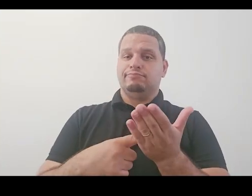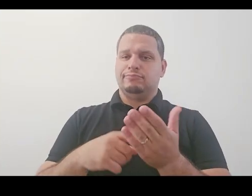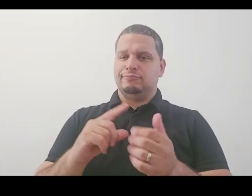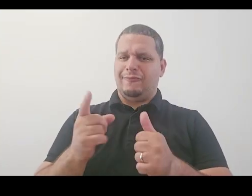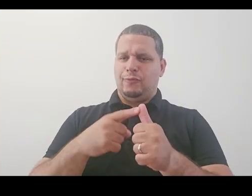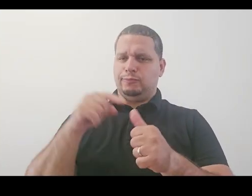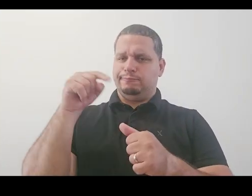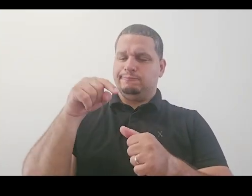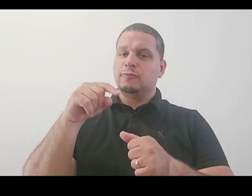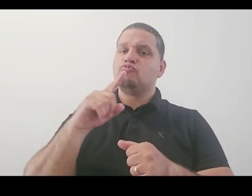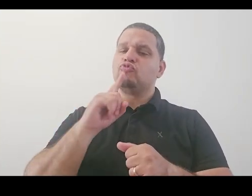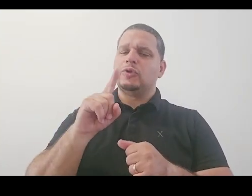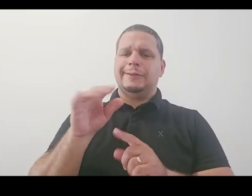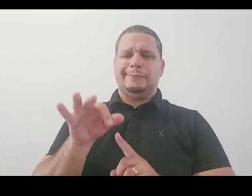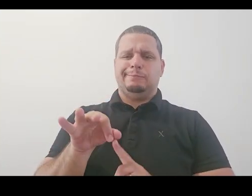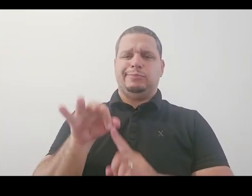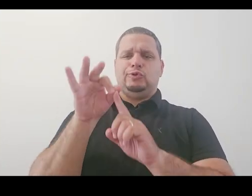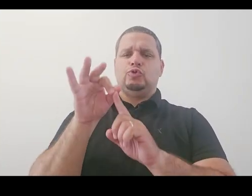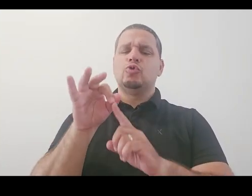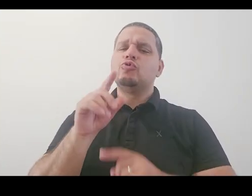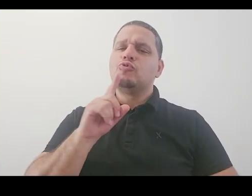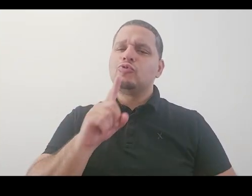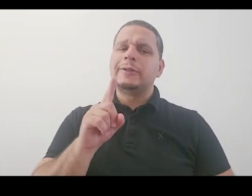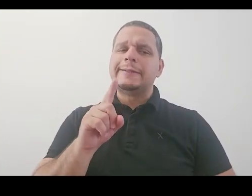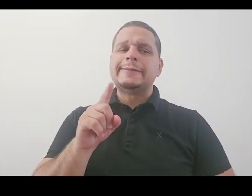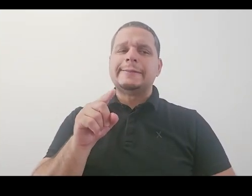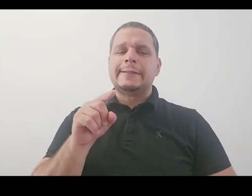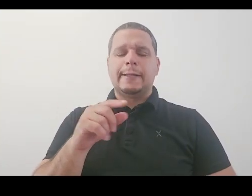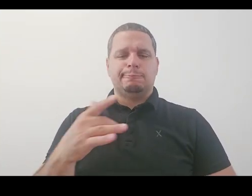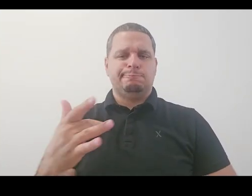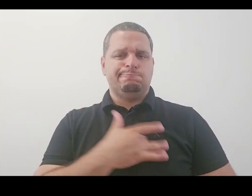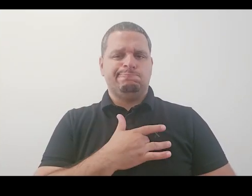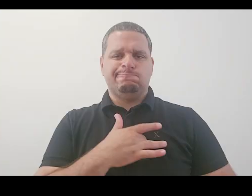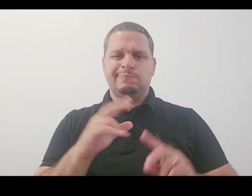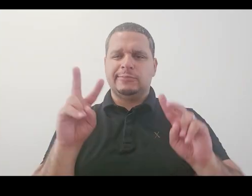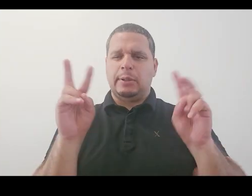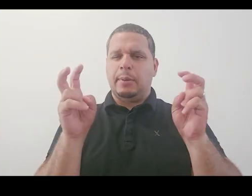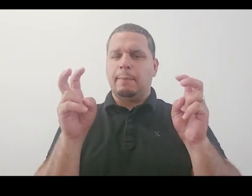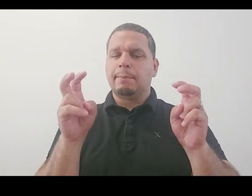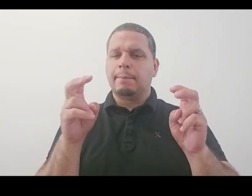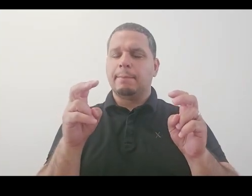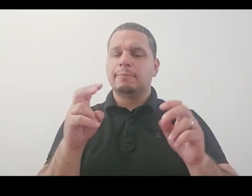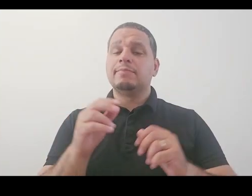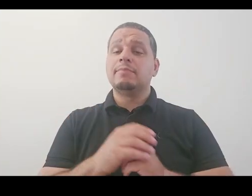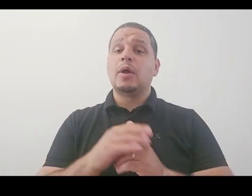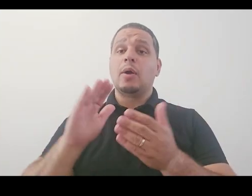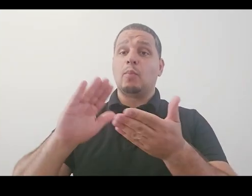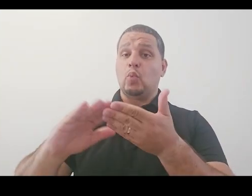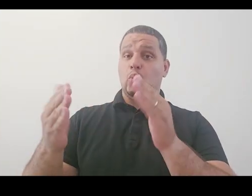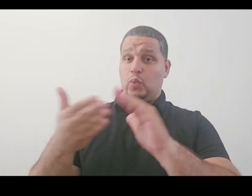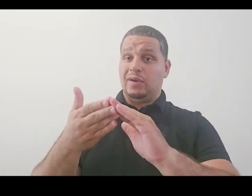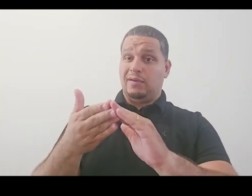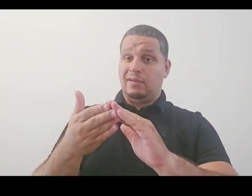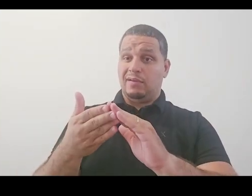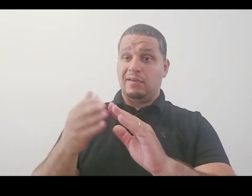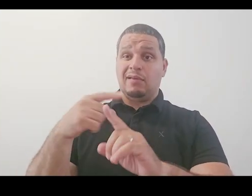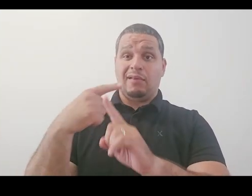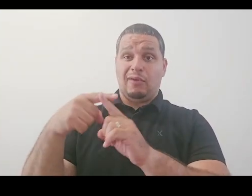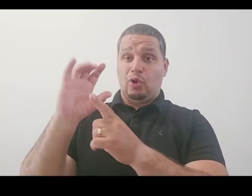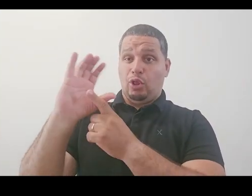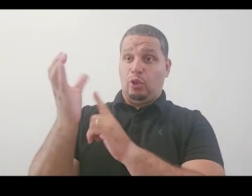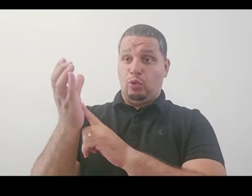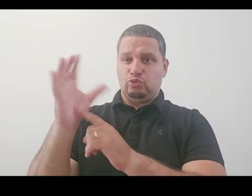on a really special and really close topic to my heart: community and